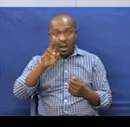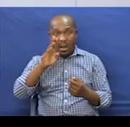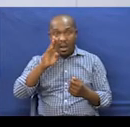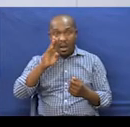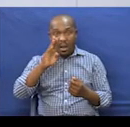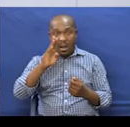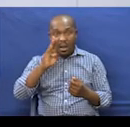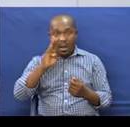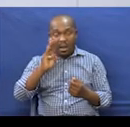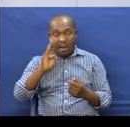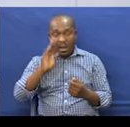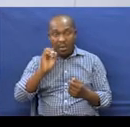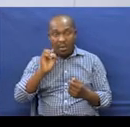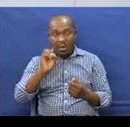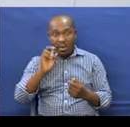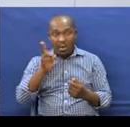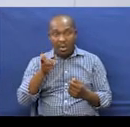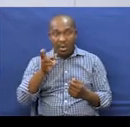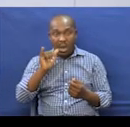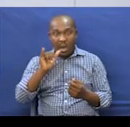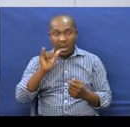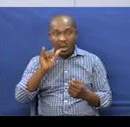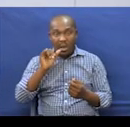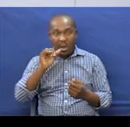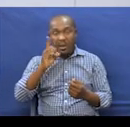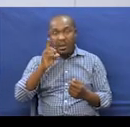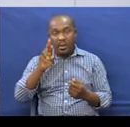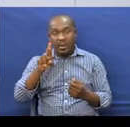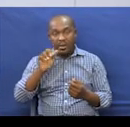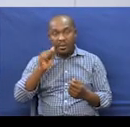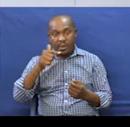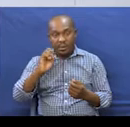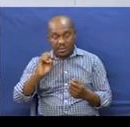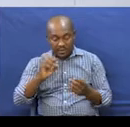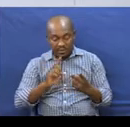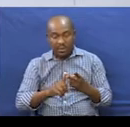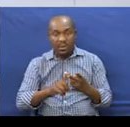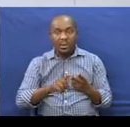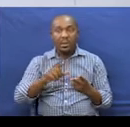The second group is called lipid. The third group is called